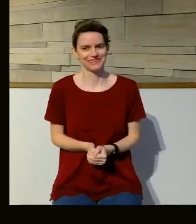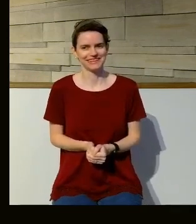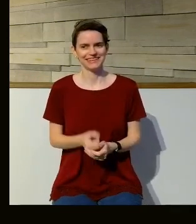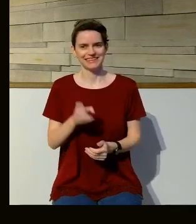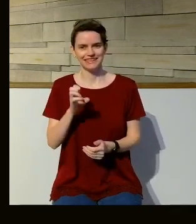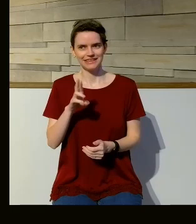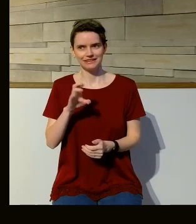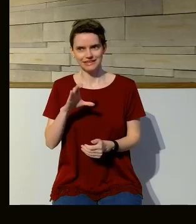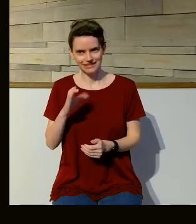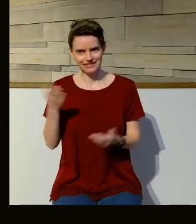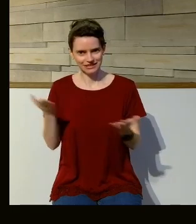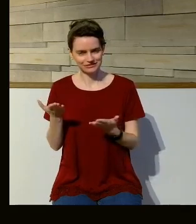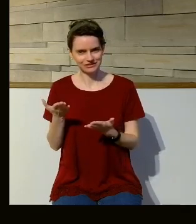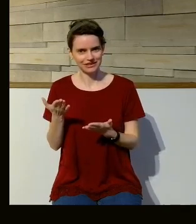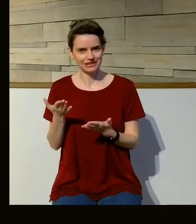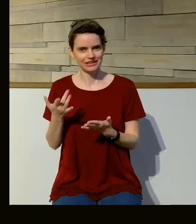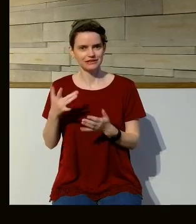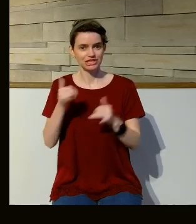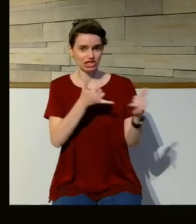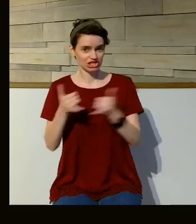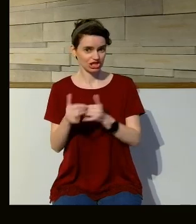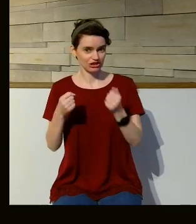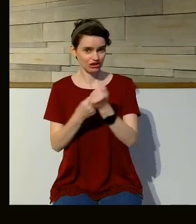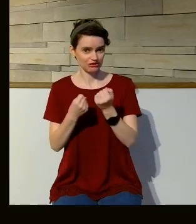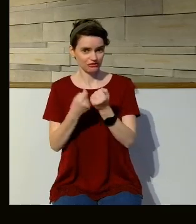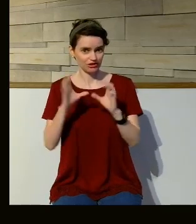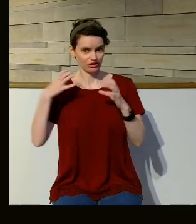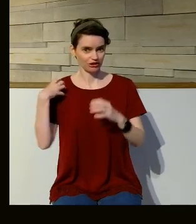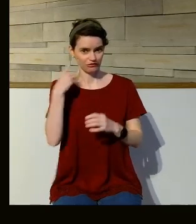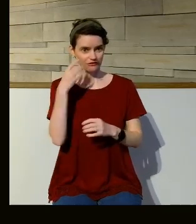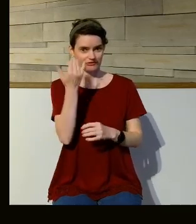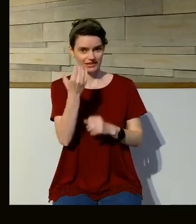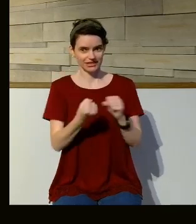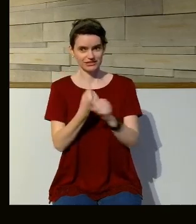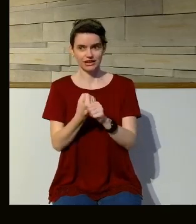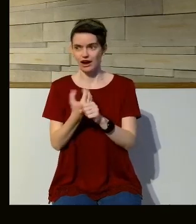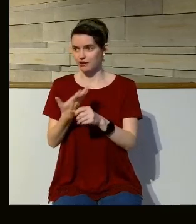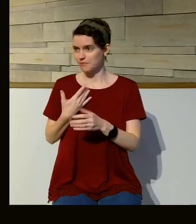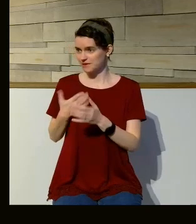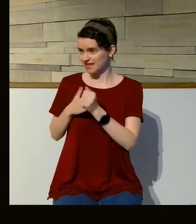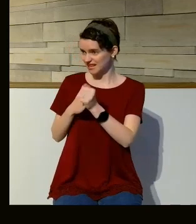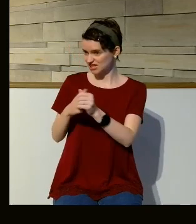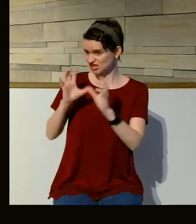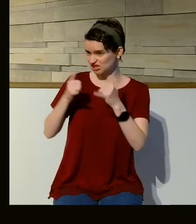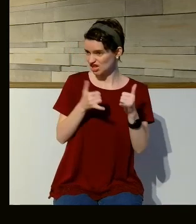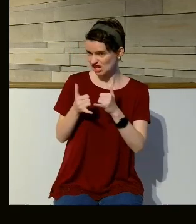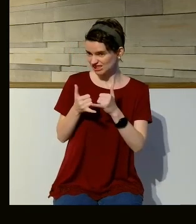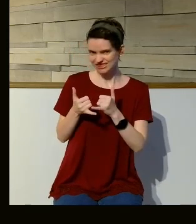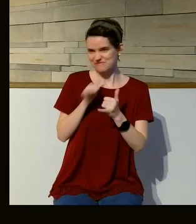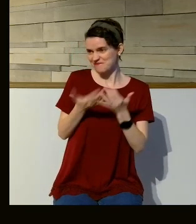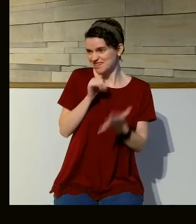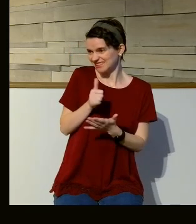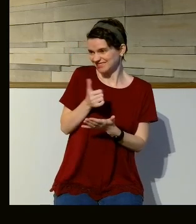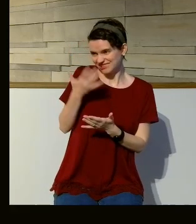Eric, yes, Eric is coming up here. Eric was a cheer coach for 15 years, so I'm hoping he leads us in a cheer at some point, maybe. Maybe not. Okay, I